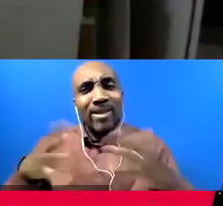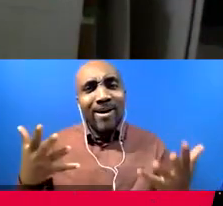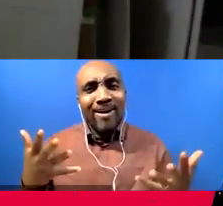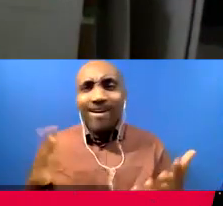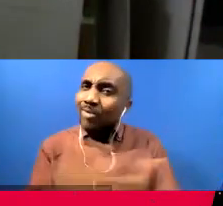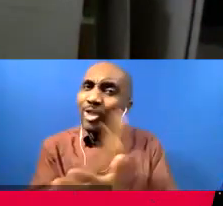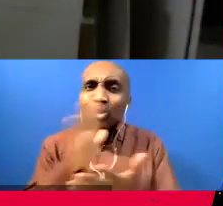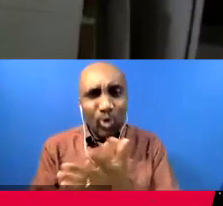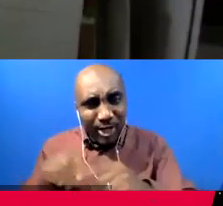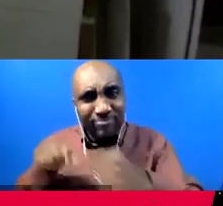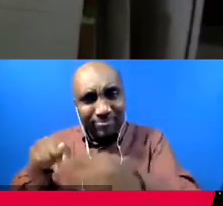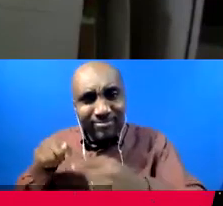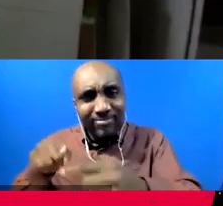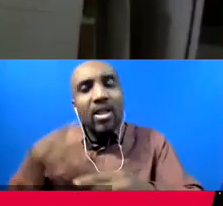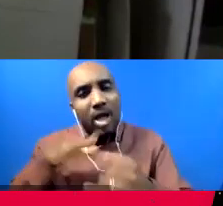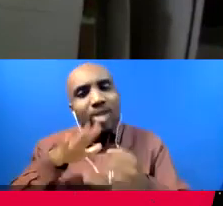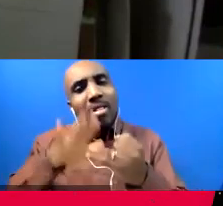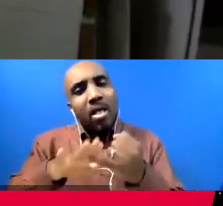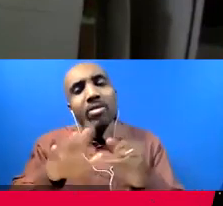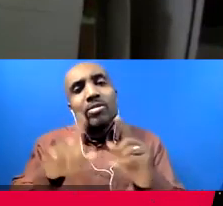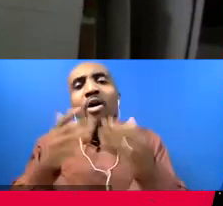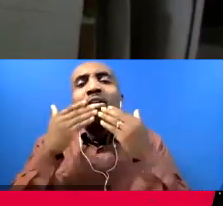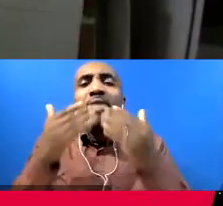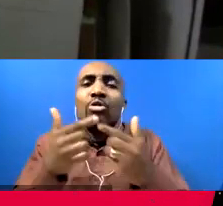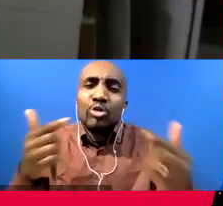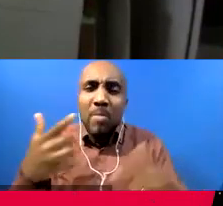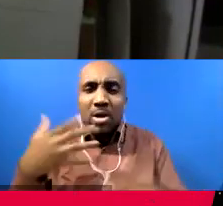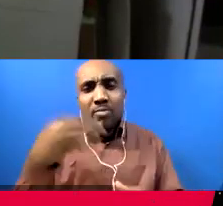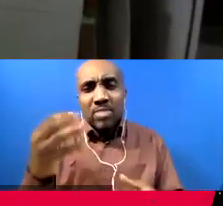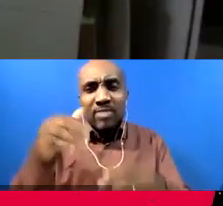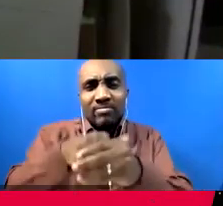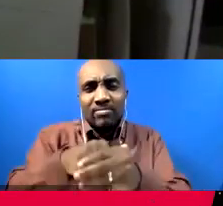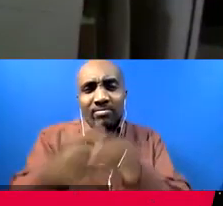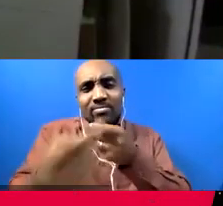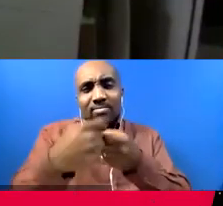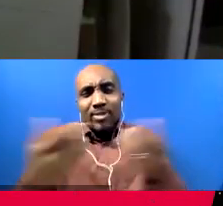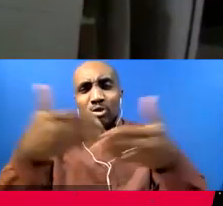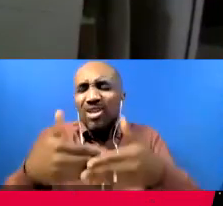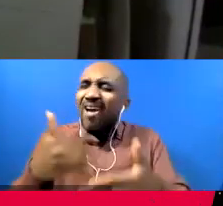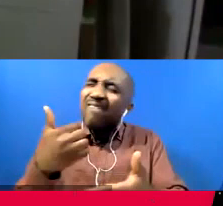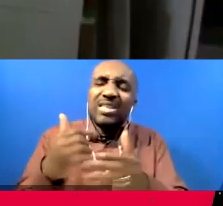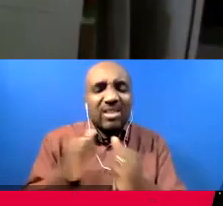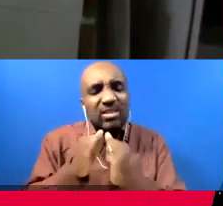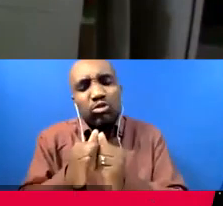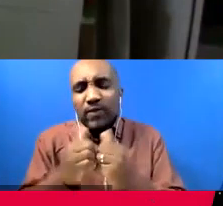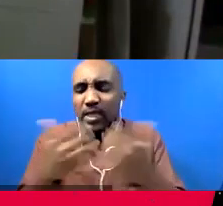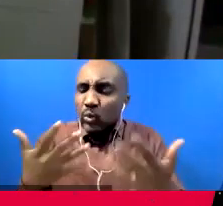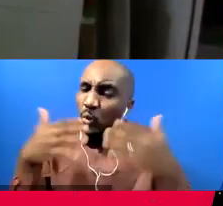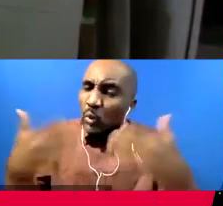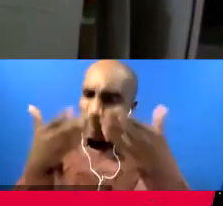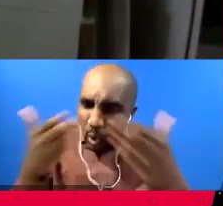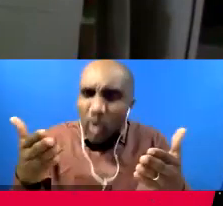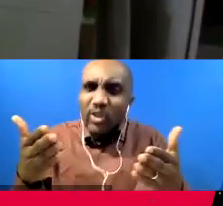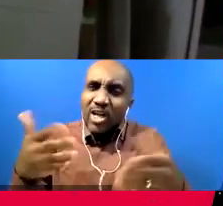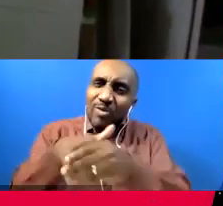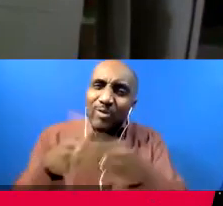on social media platform once he was enjoying. And I just wanted to end this by saying thank you so much for having me. It's been a